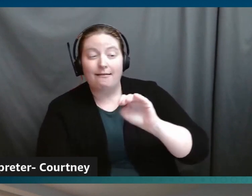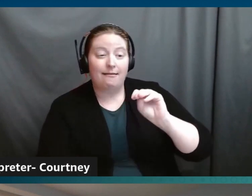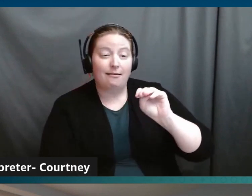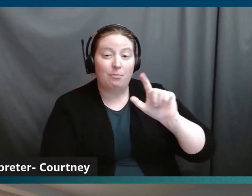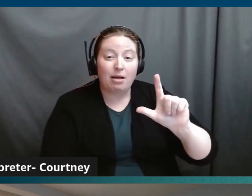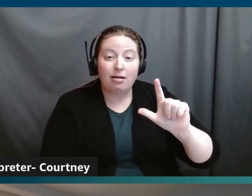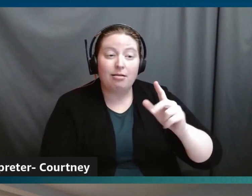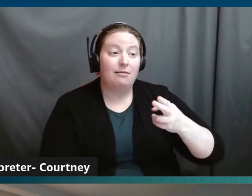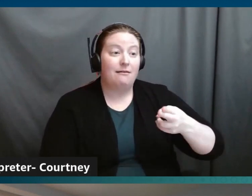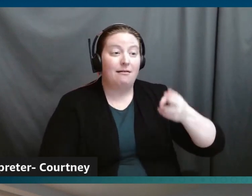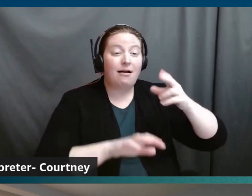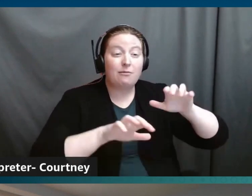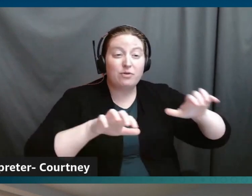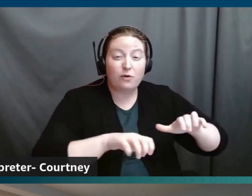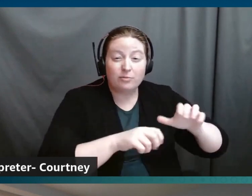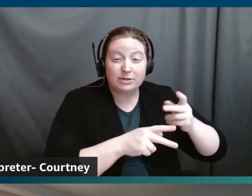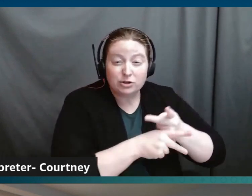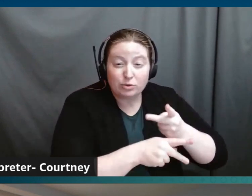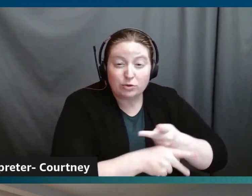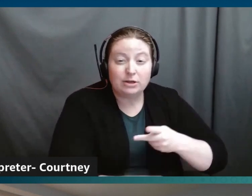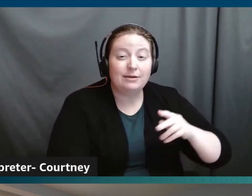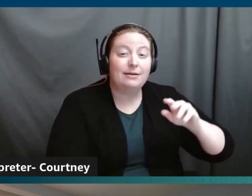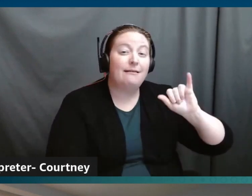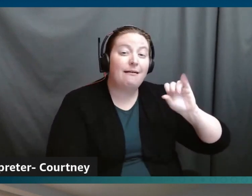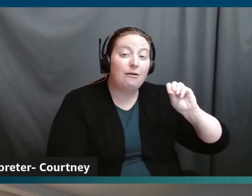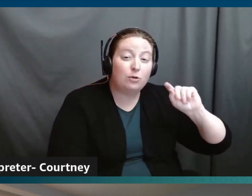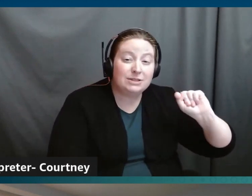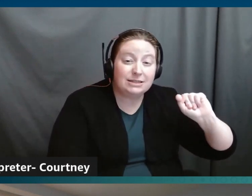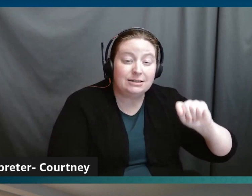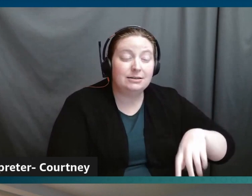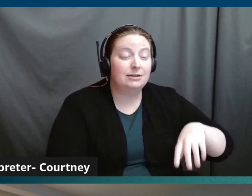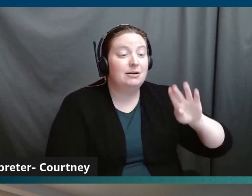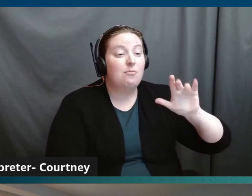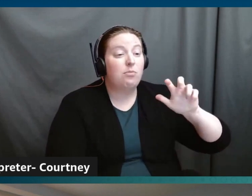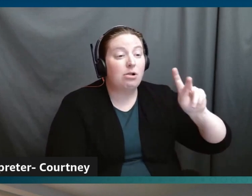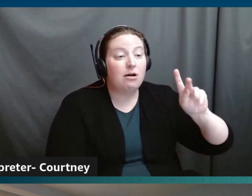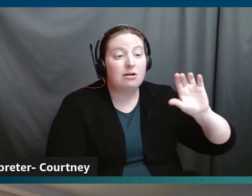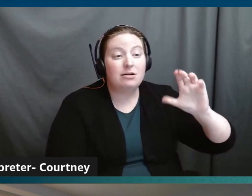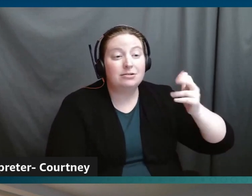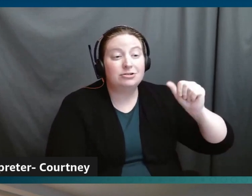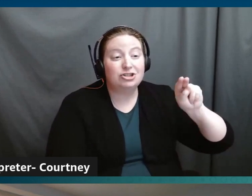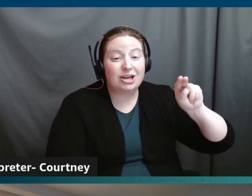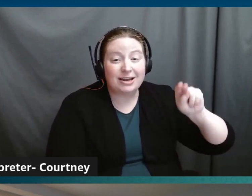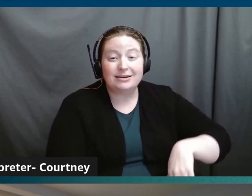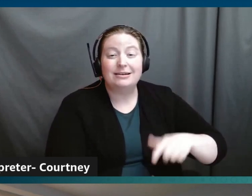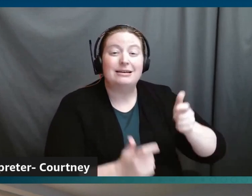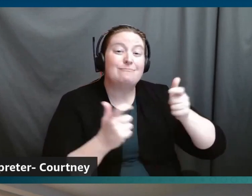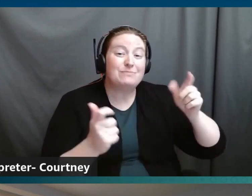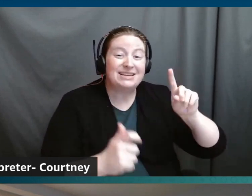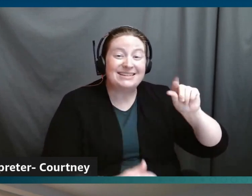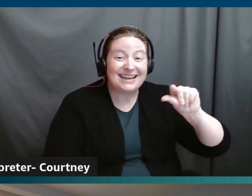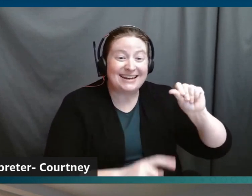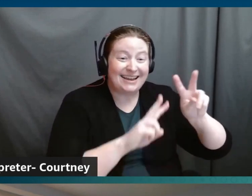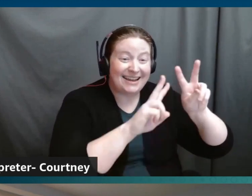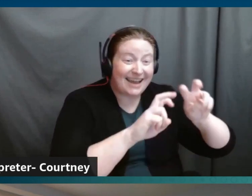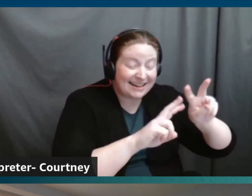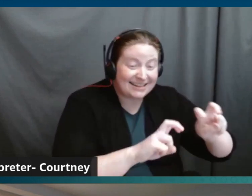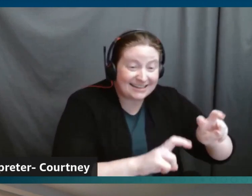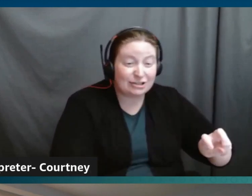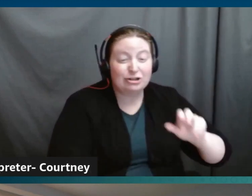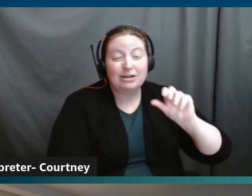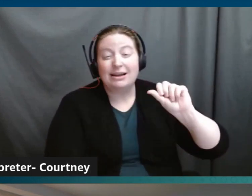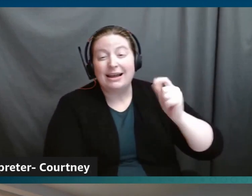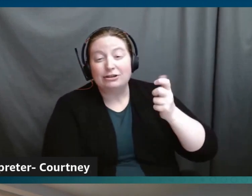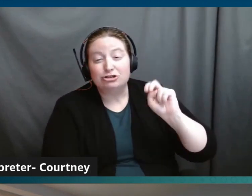performance computing, IoT, blockchain, big data analytics, simulation, agent-based